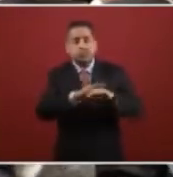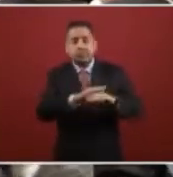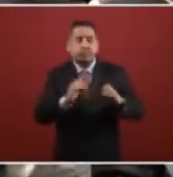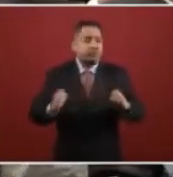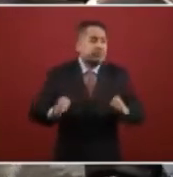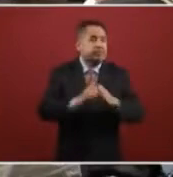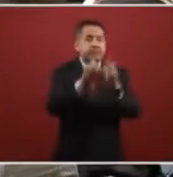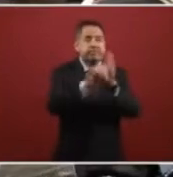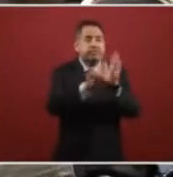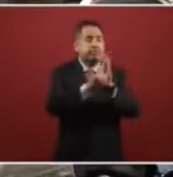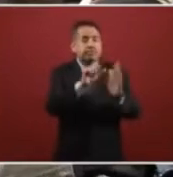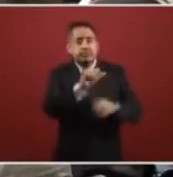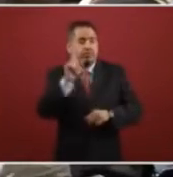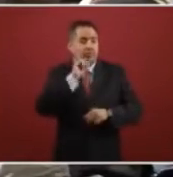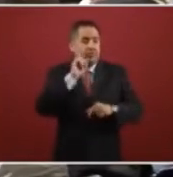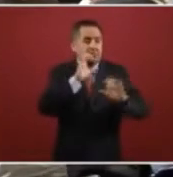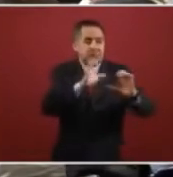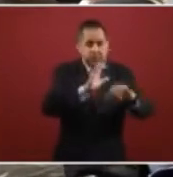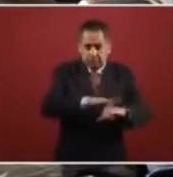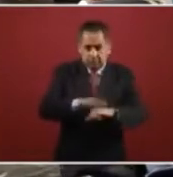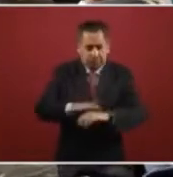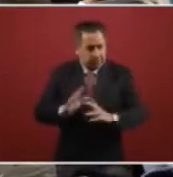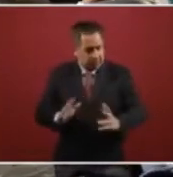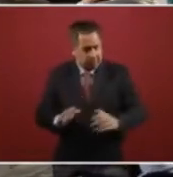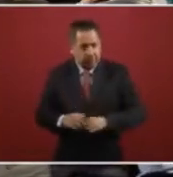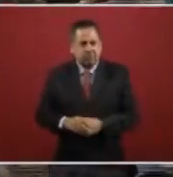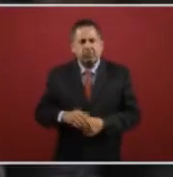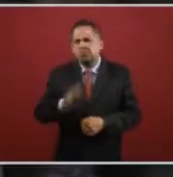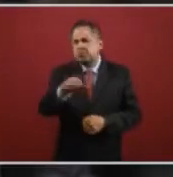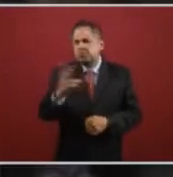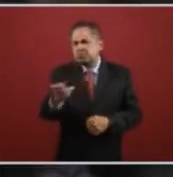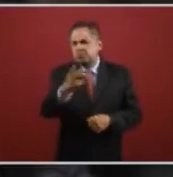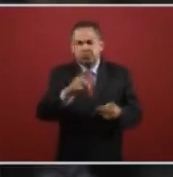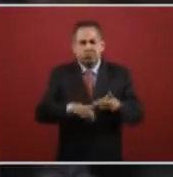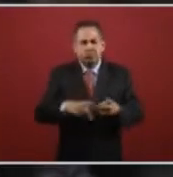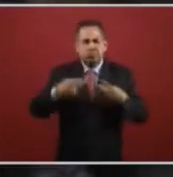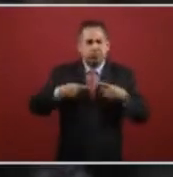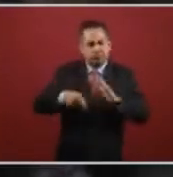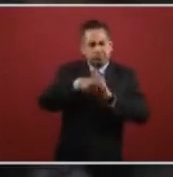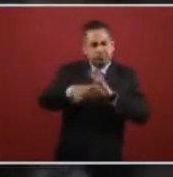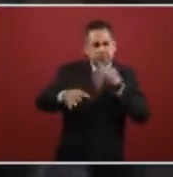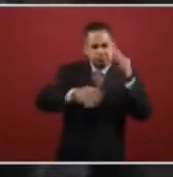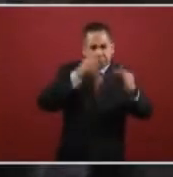government? And another question, what guarantees do the